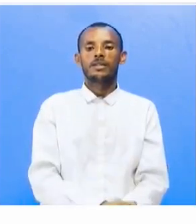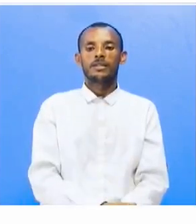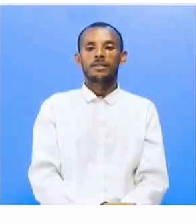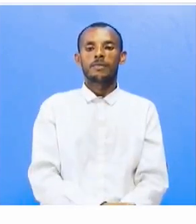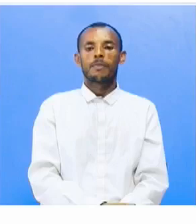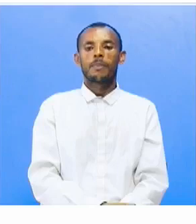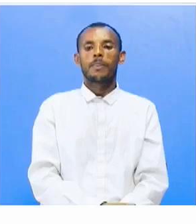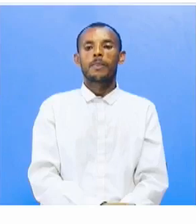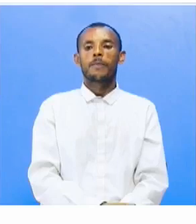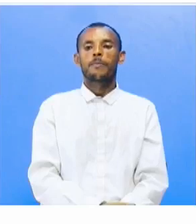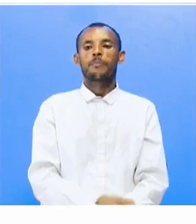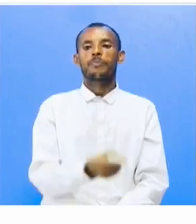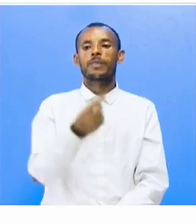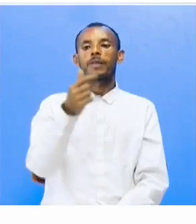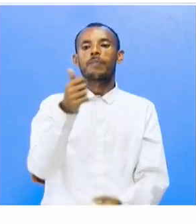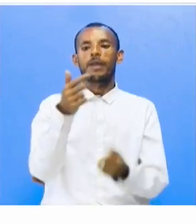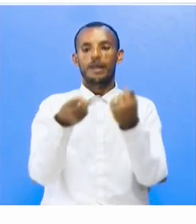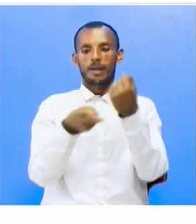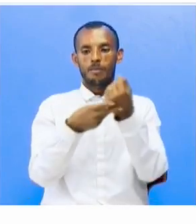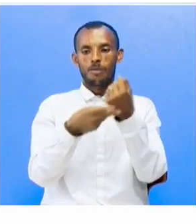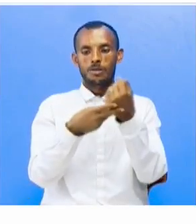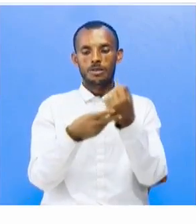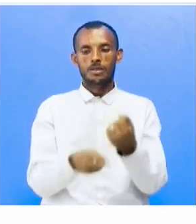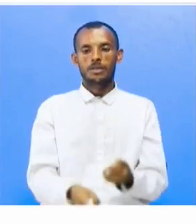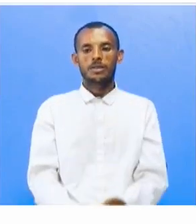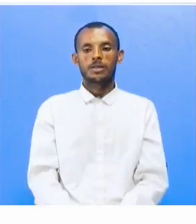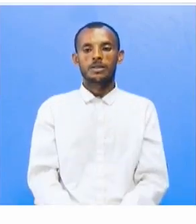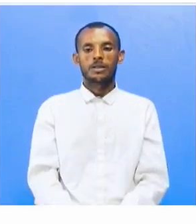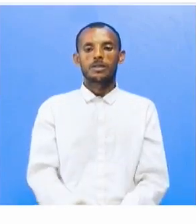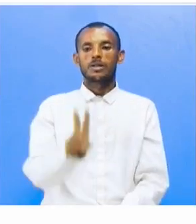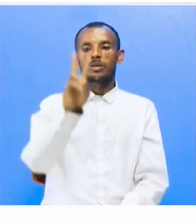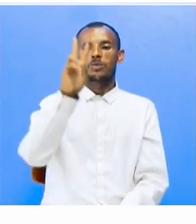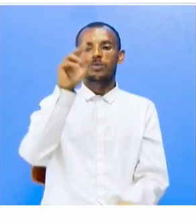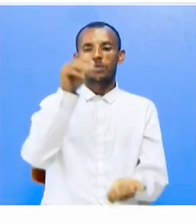the money deposited here is 2,000.